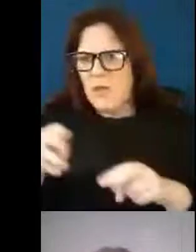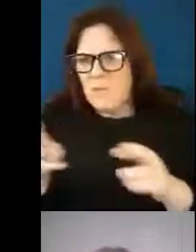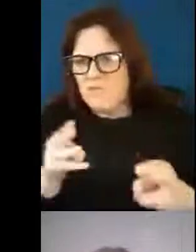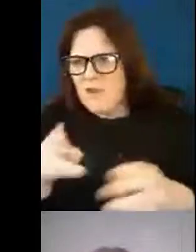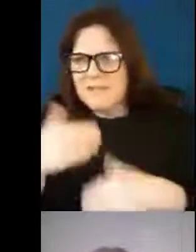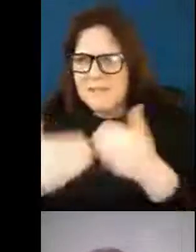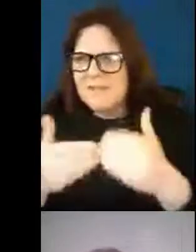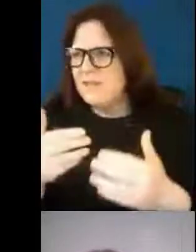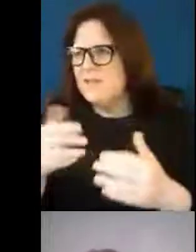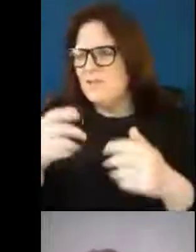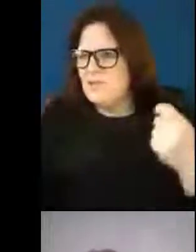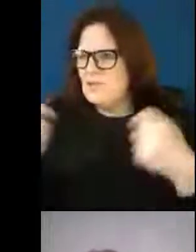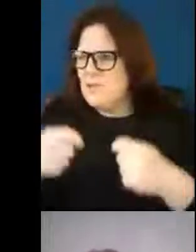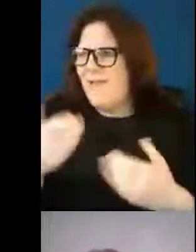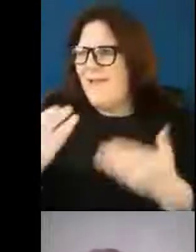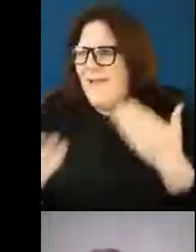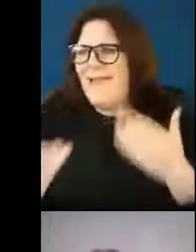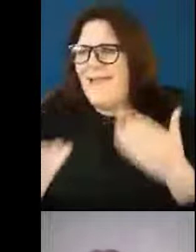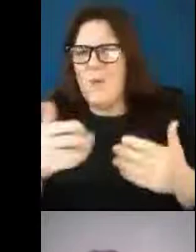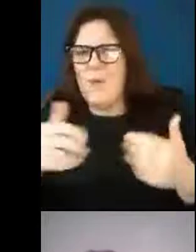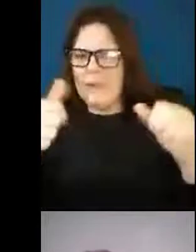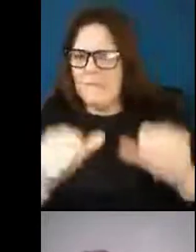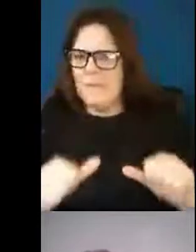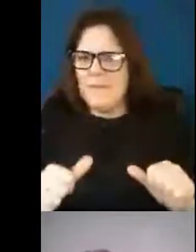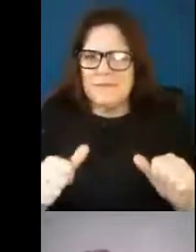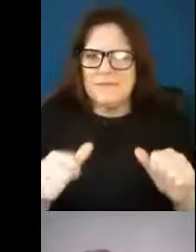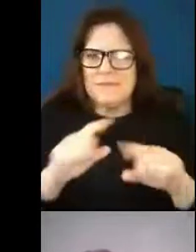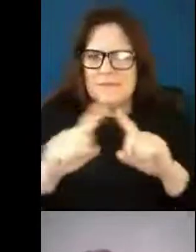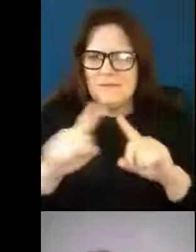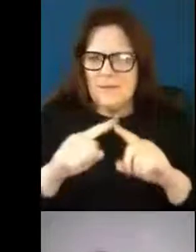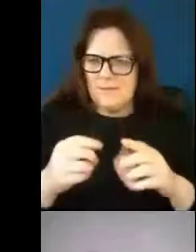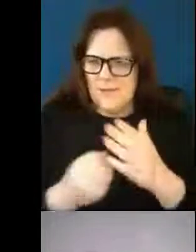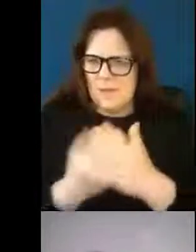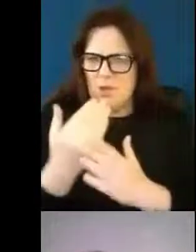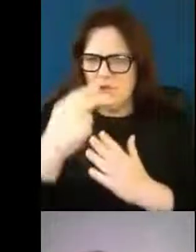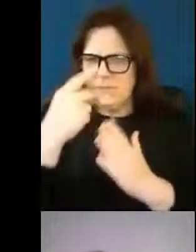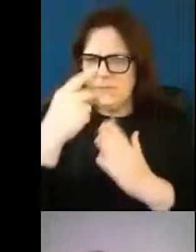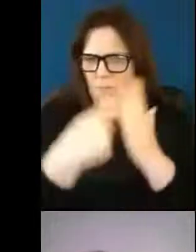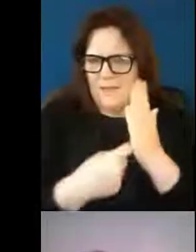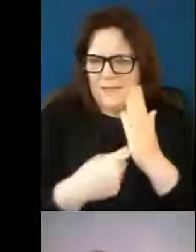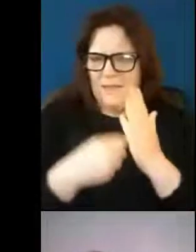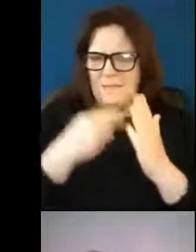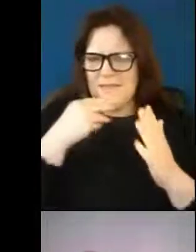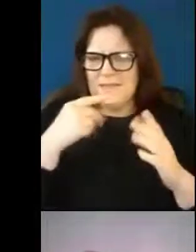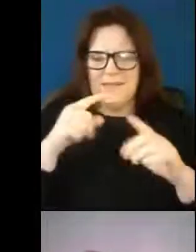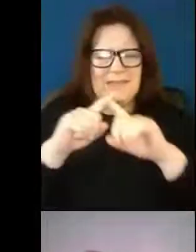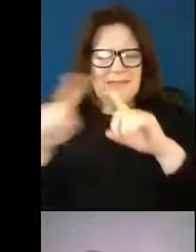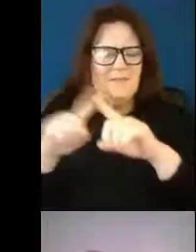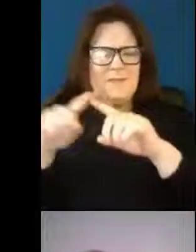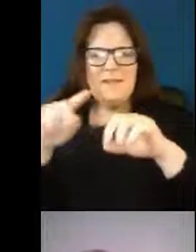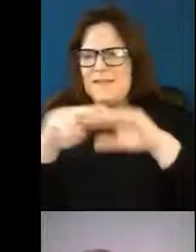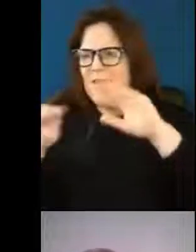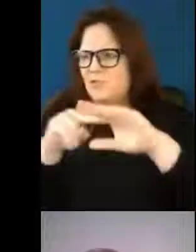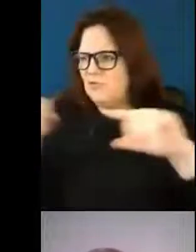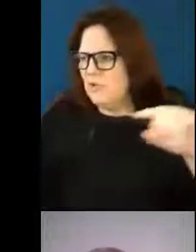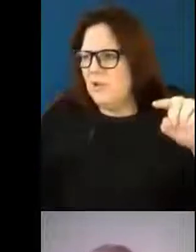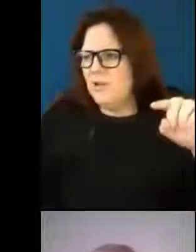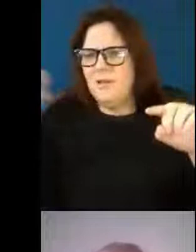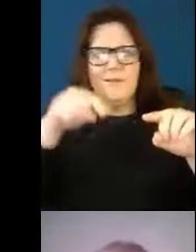share insights around how they were implementing emerging policies, transnational, global